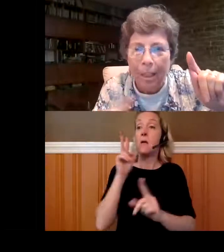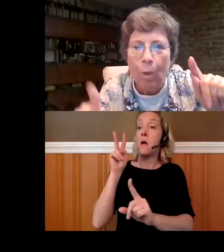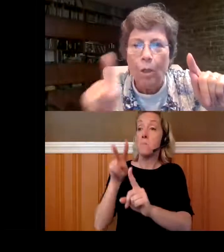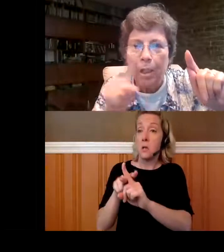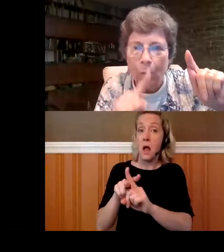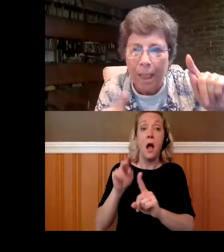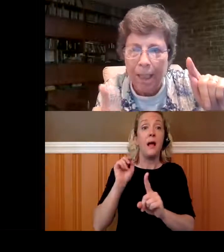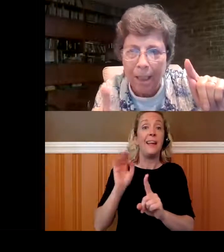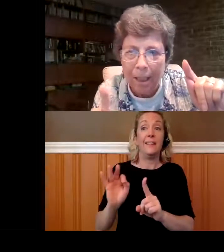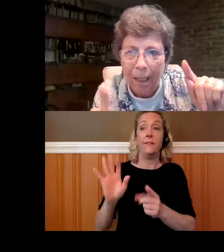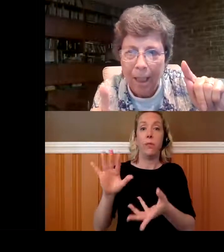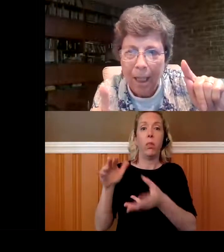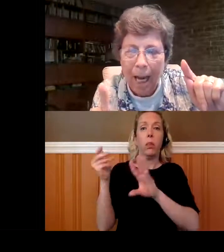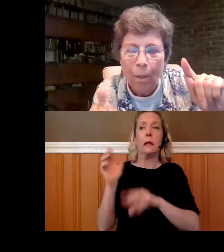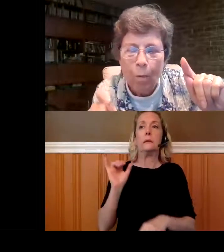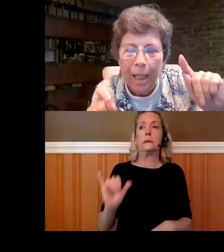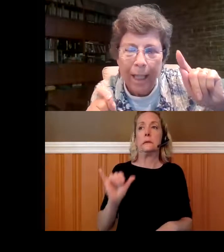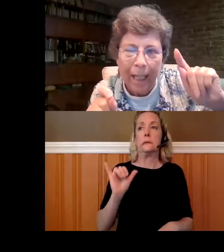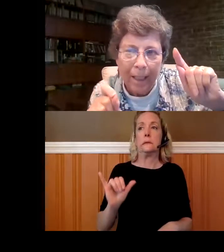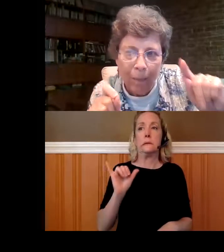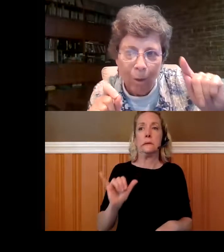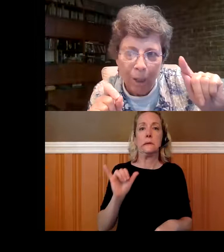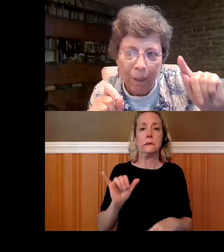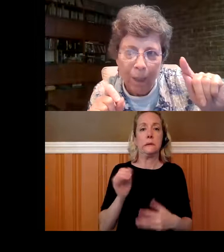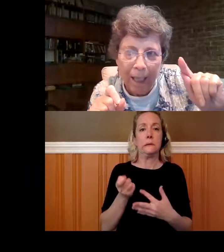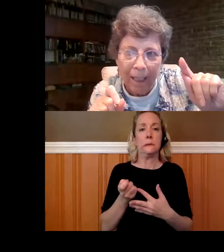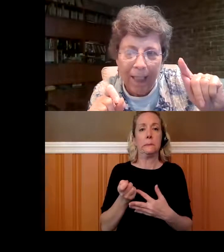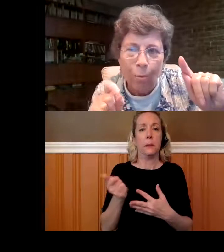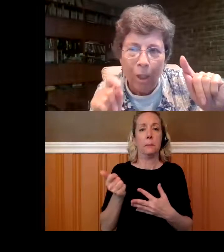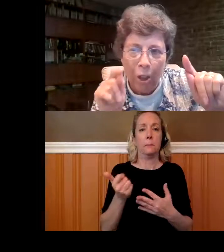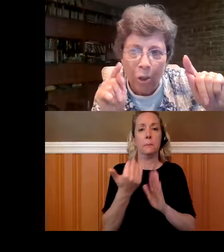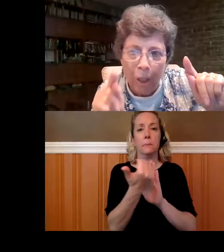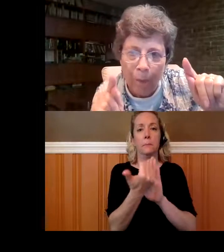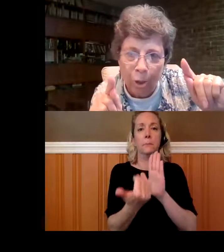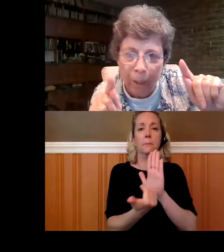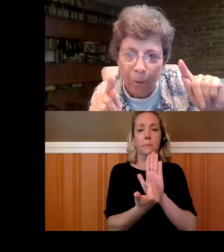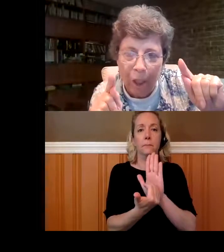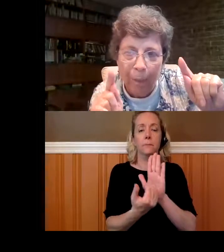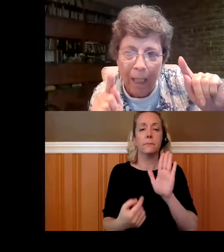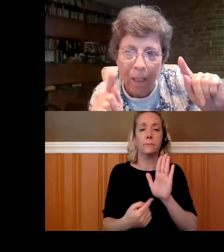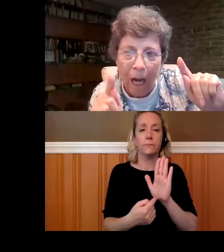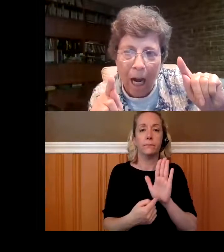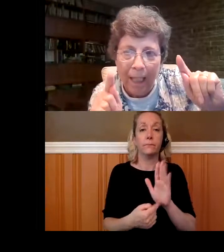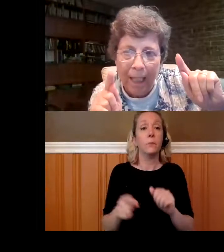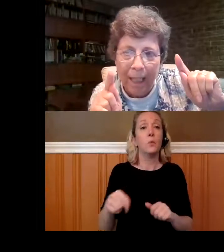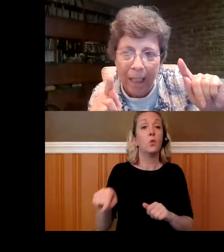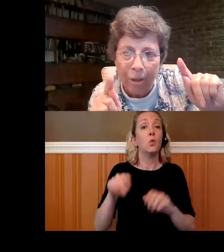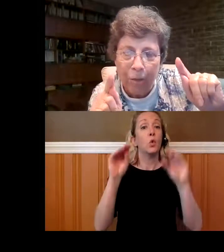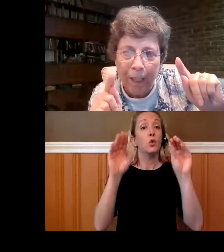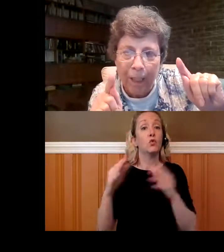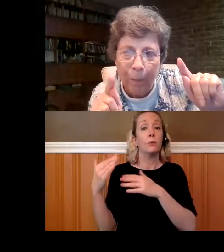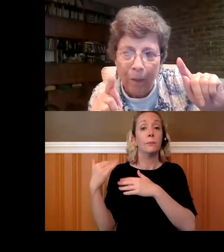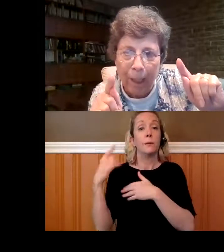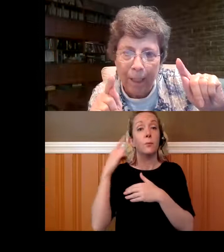way that they can see what works and what doesn't is what you're going to be doing, which is being their eyes and ears for this experience. So that comes a little bit